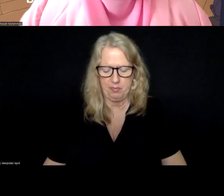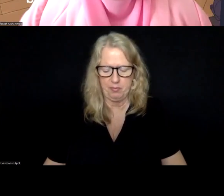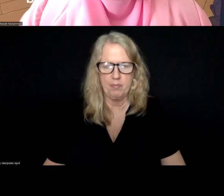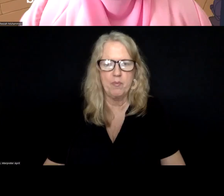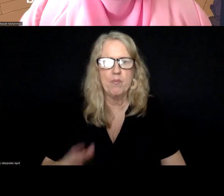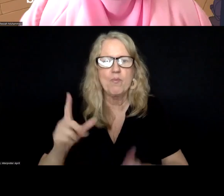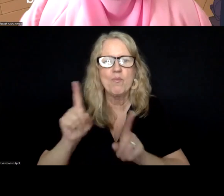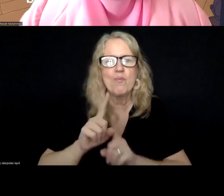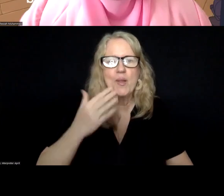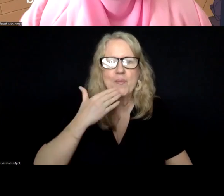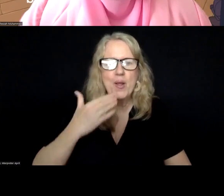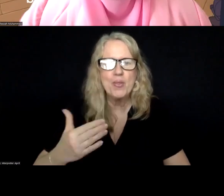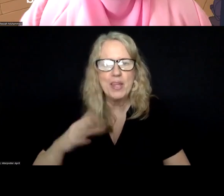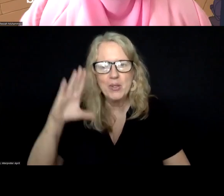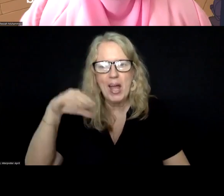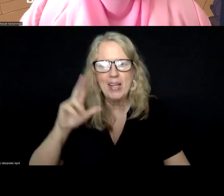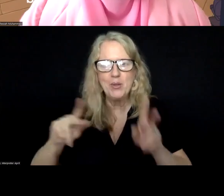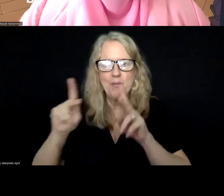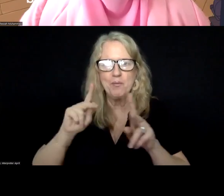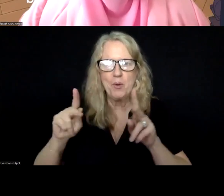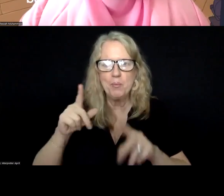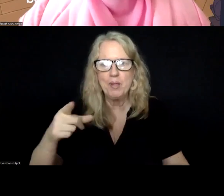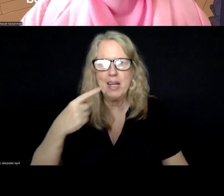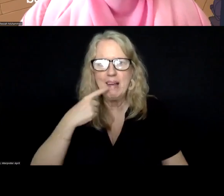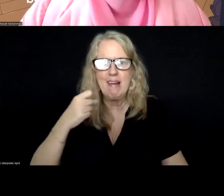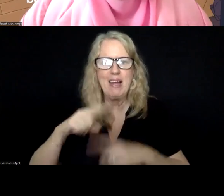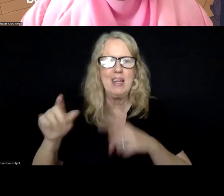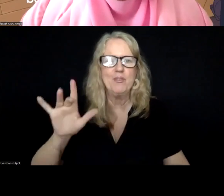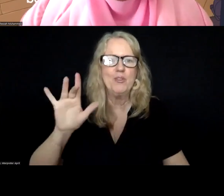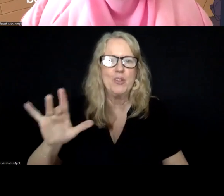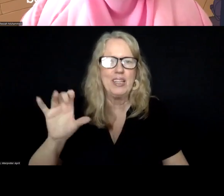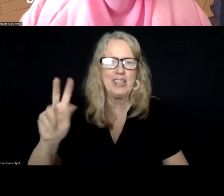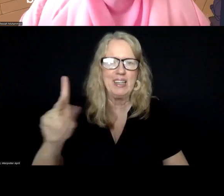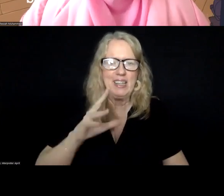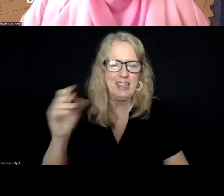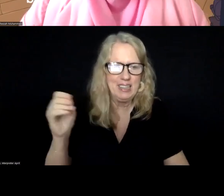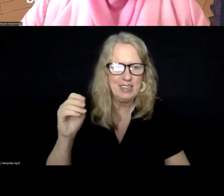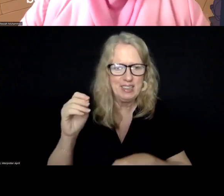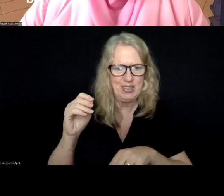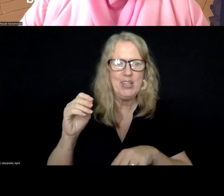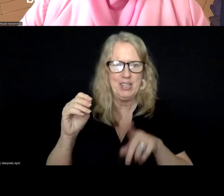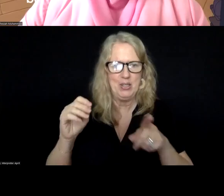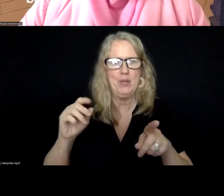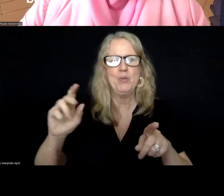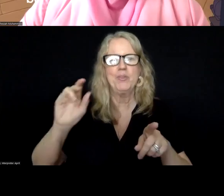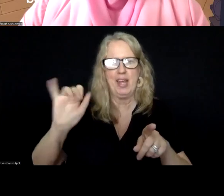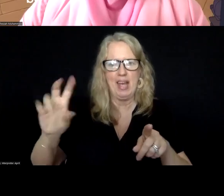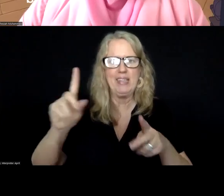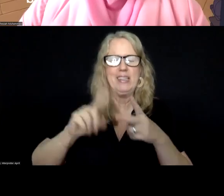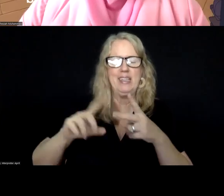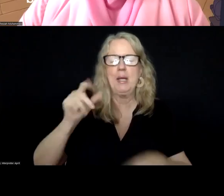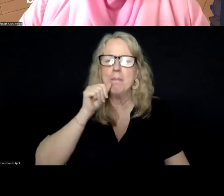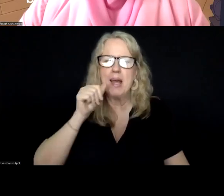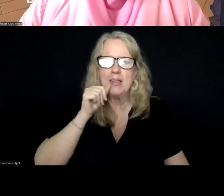Awesome. Thank you, Hafeezah. I know folks are going to, click the link and use that ID and password. So I think we can